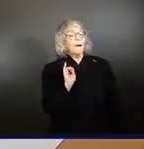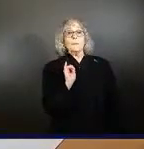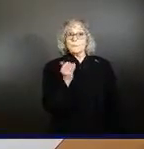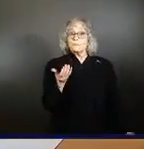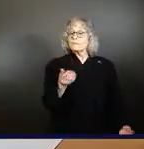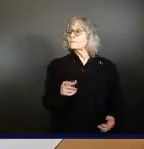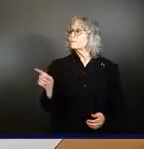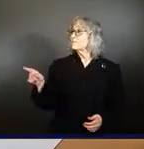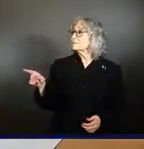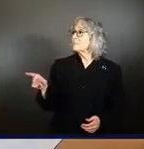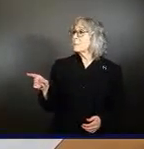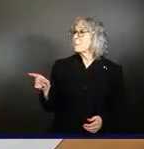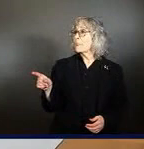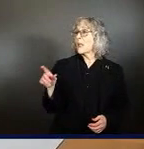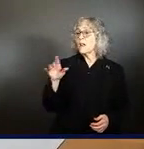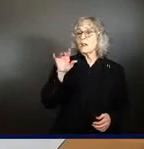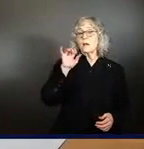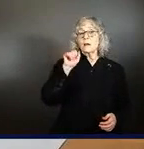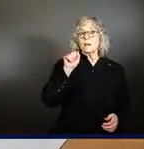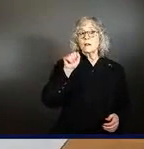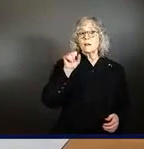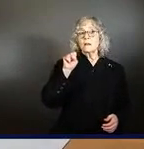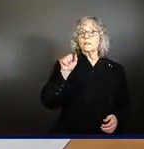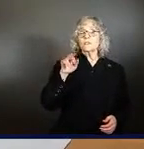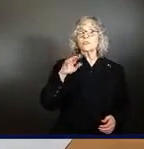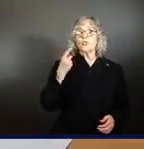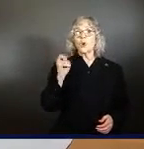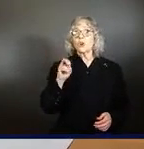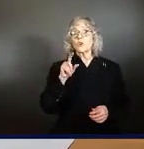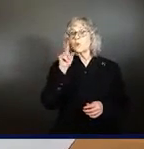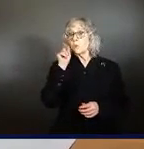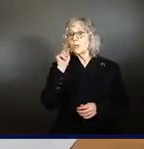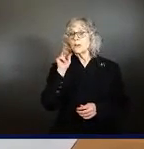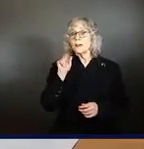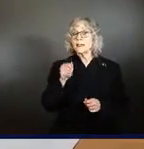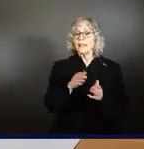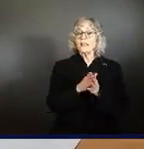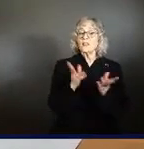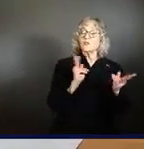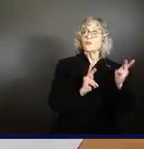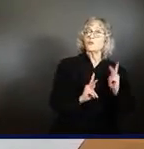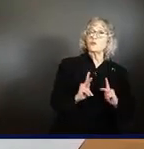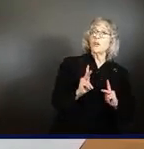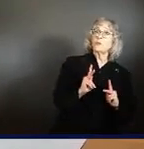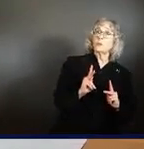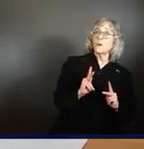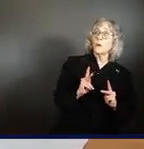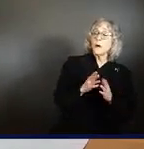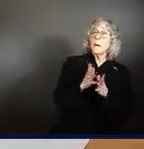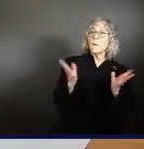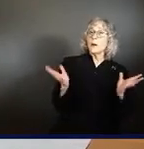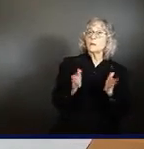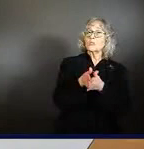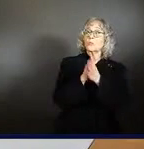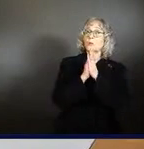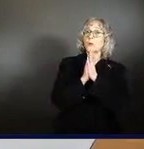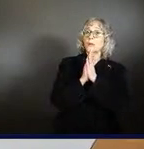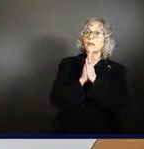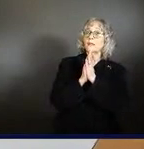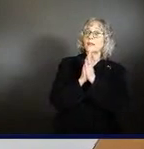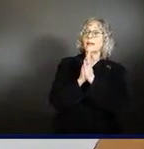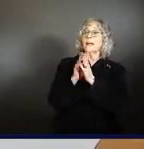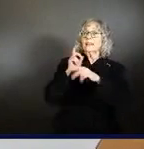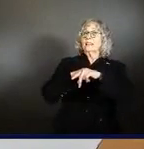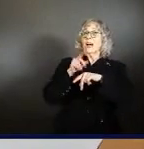So we have Sarge on Twitter who asks, can the general public request telescope time with Webb, and will the data be